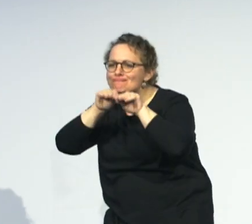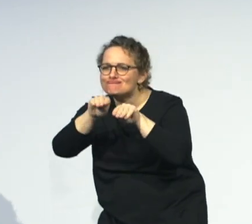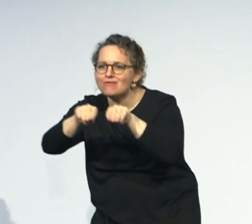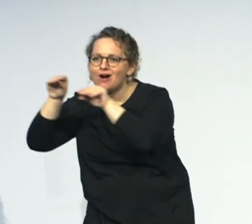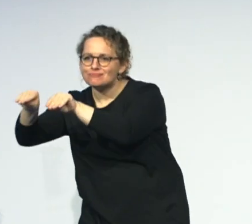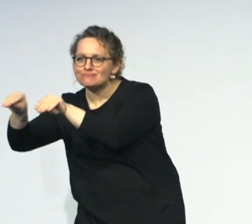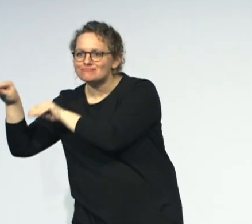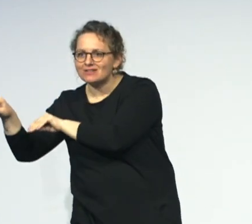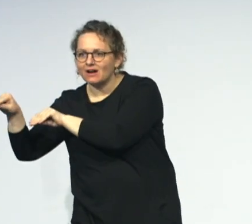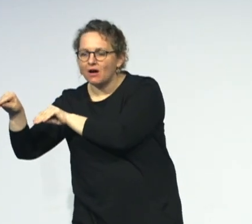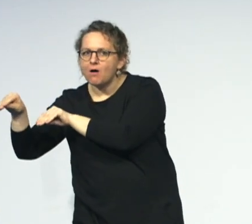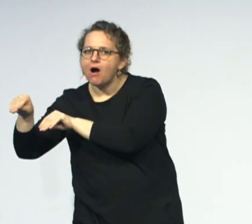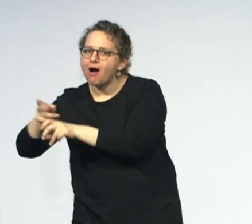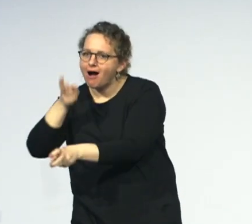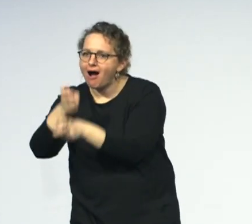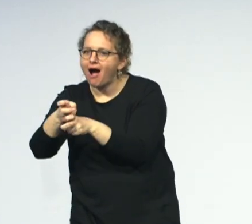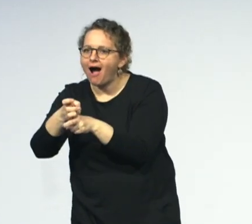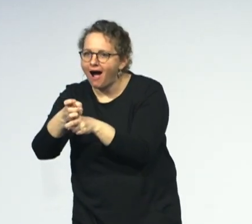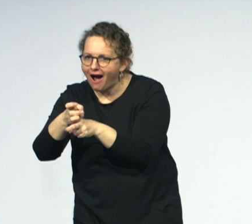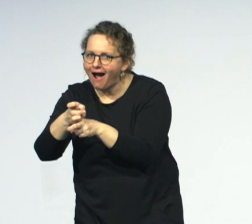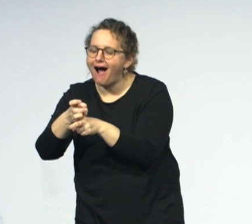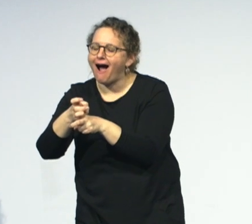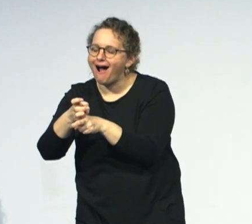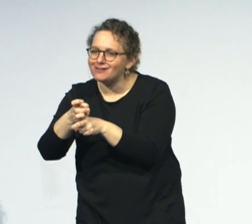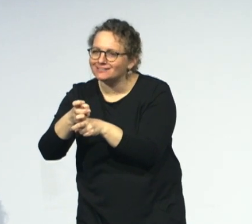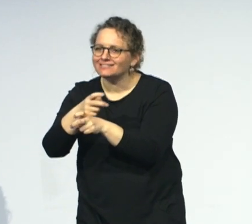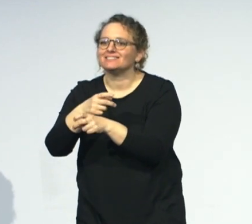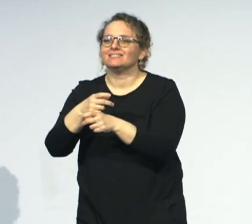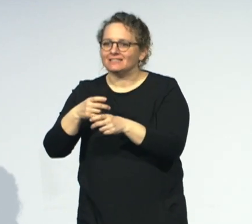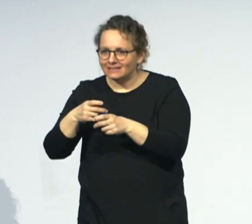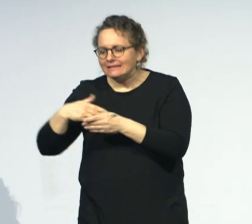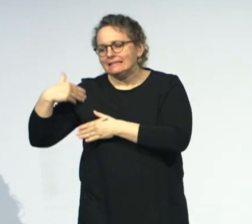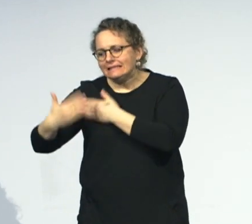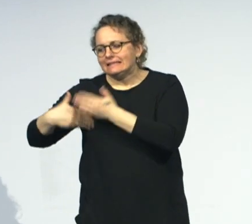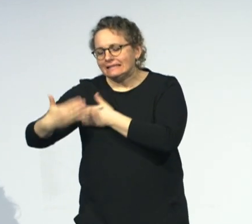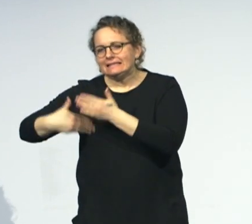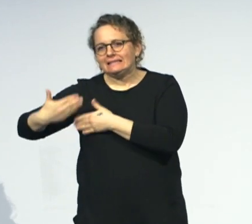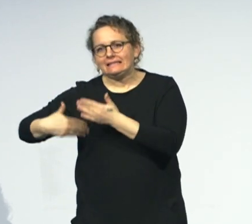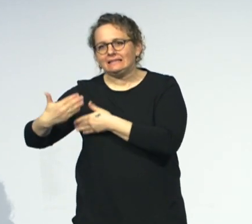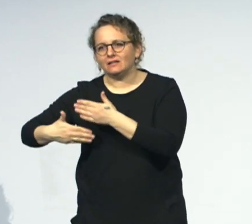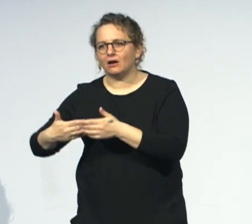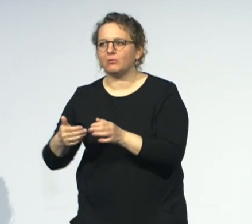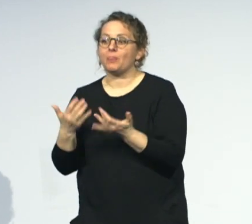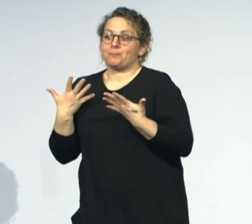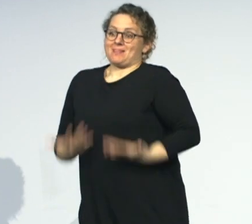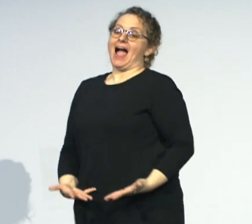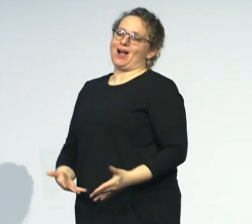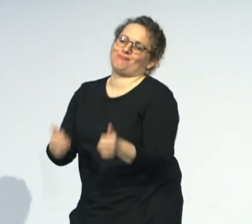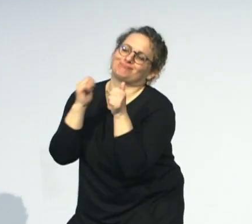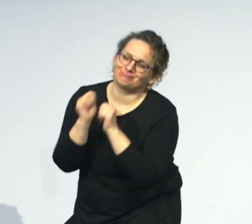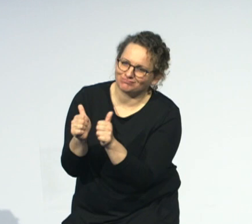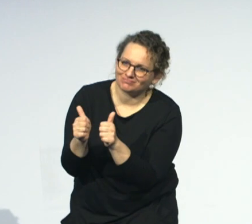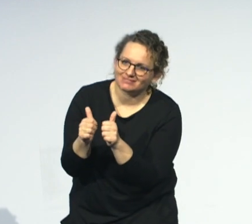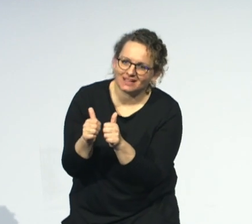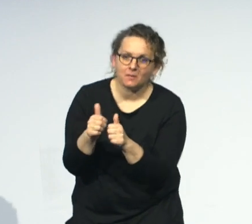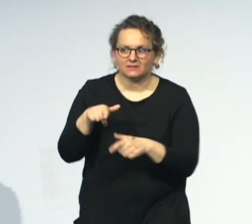project finally happen. We were successful, and we're very excited about it. So this is a really innovative